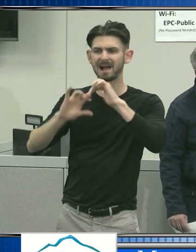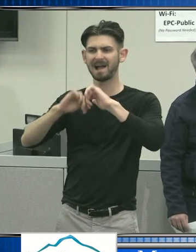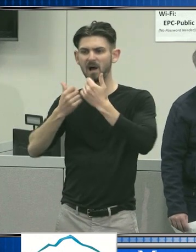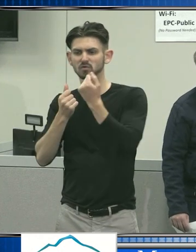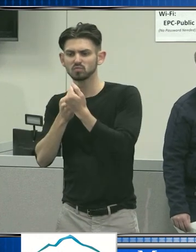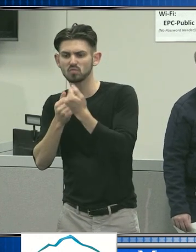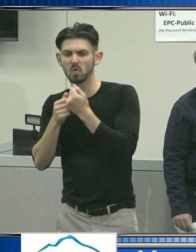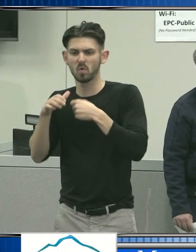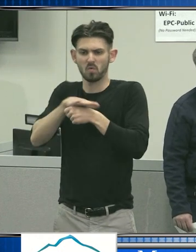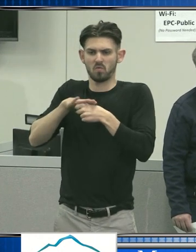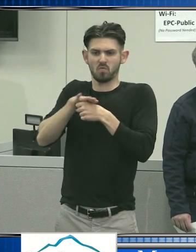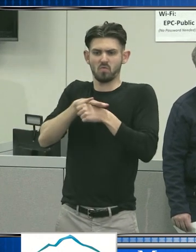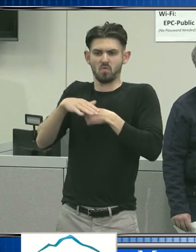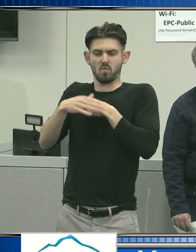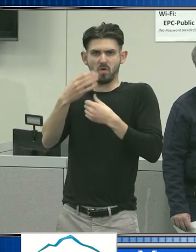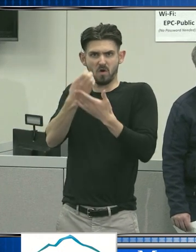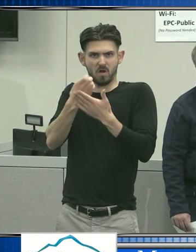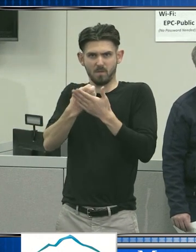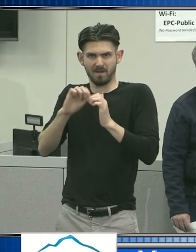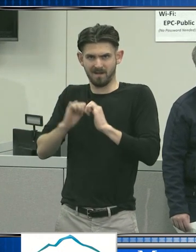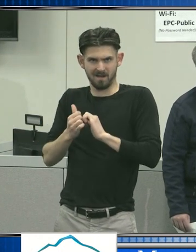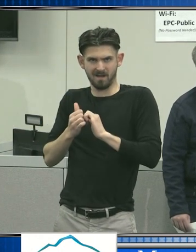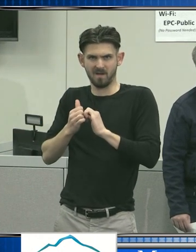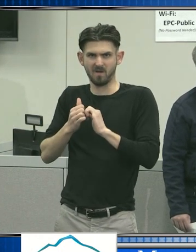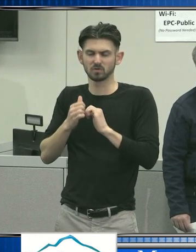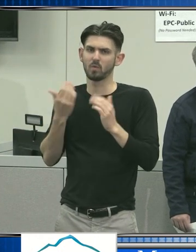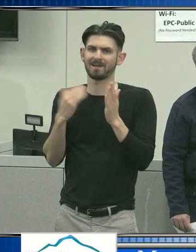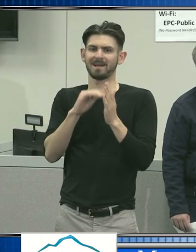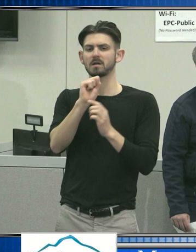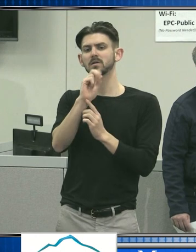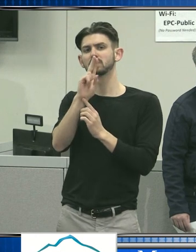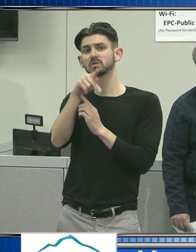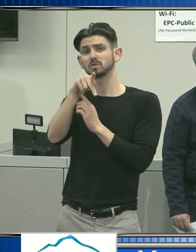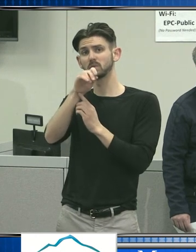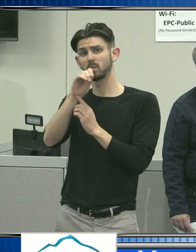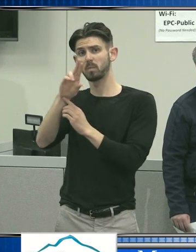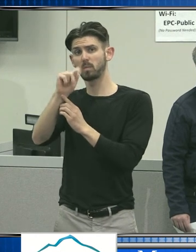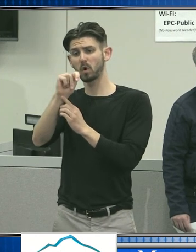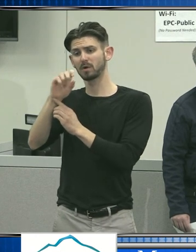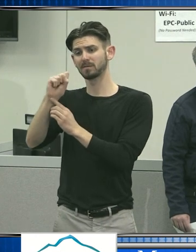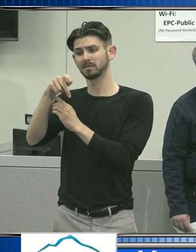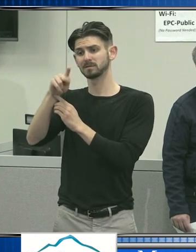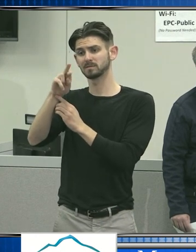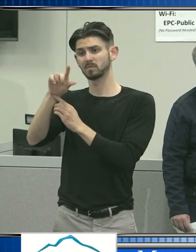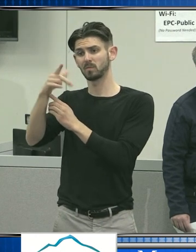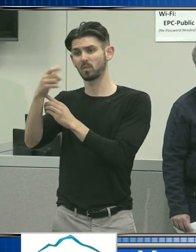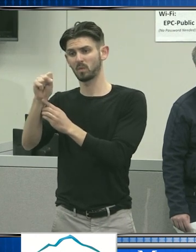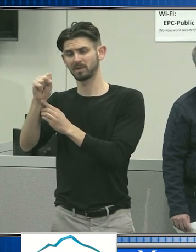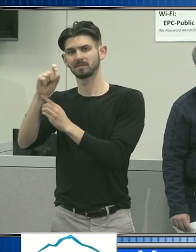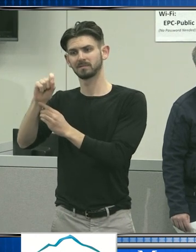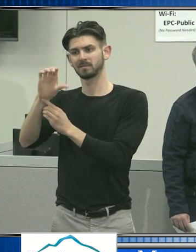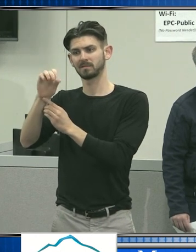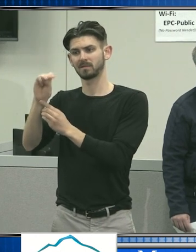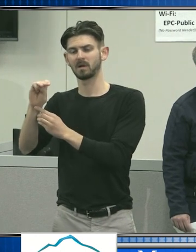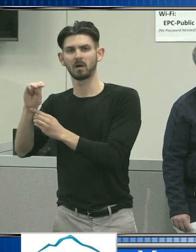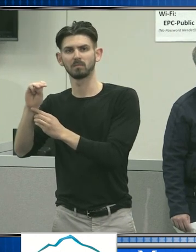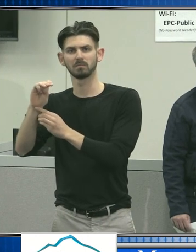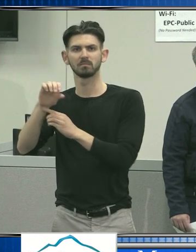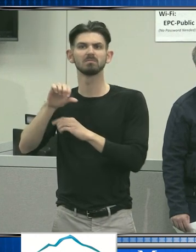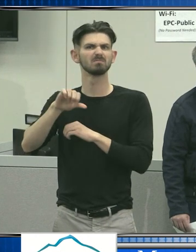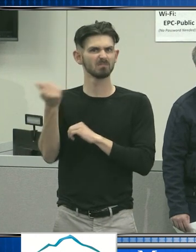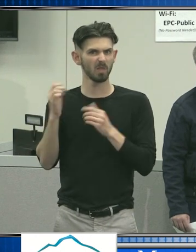at supportthesprings.com. So please look at that. My only other comment, and obviously I'll take